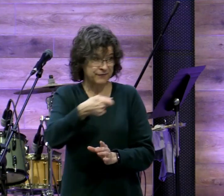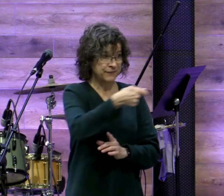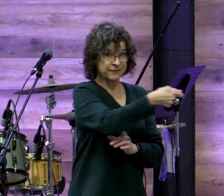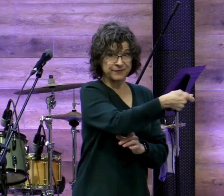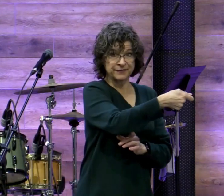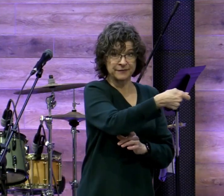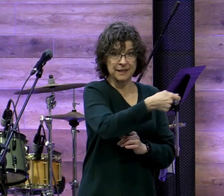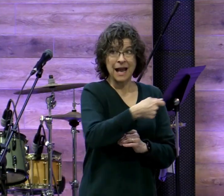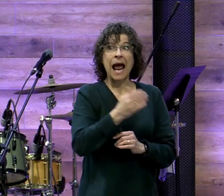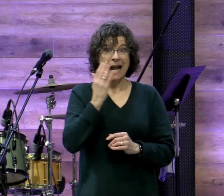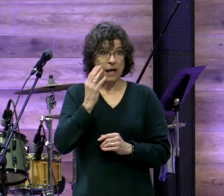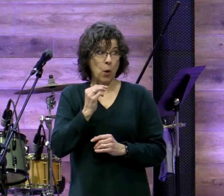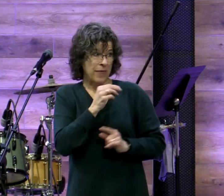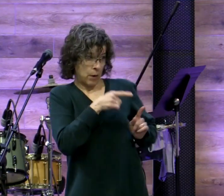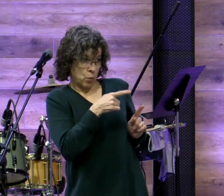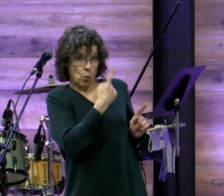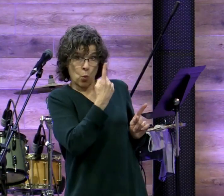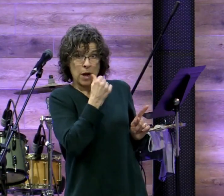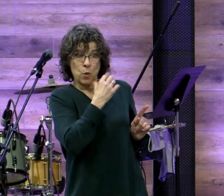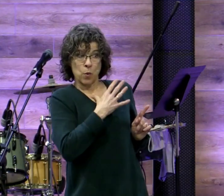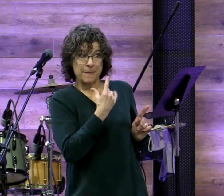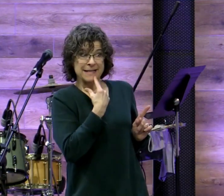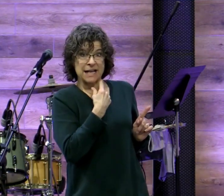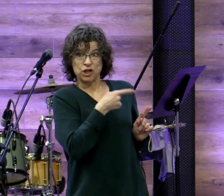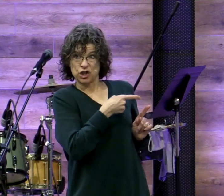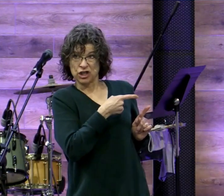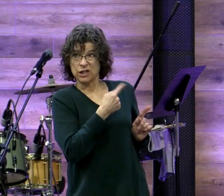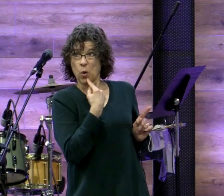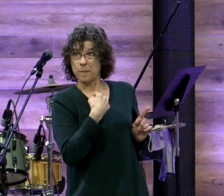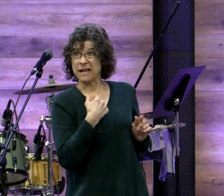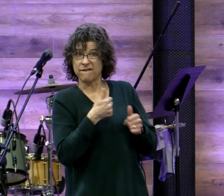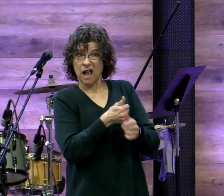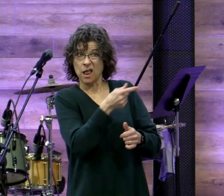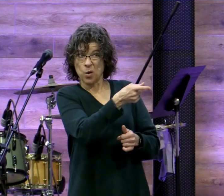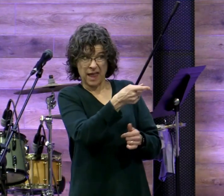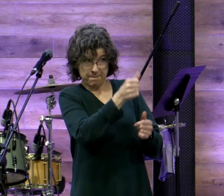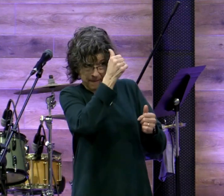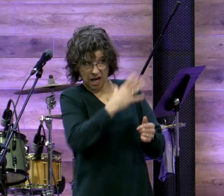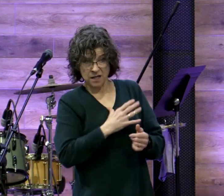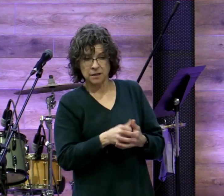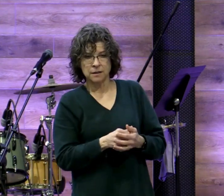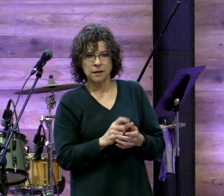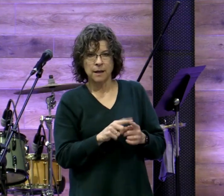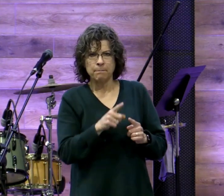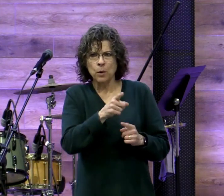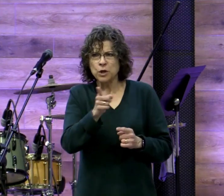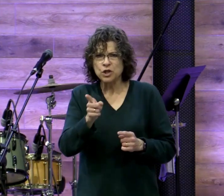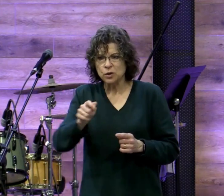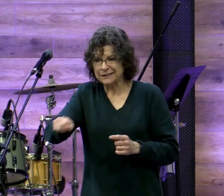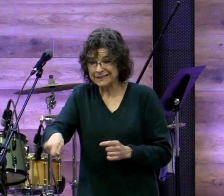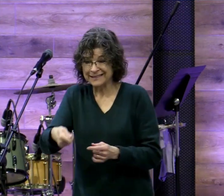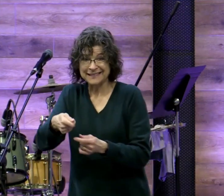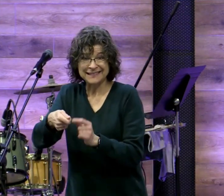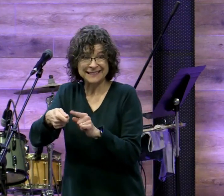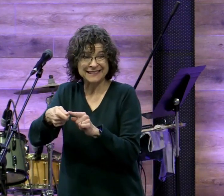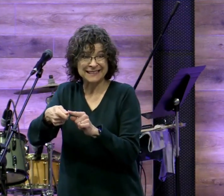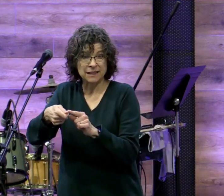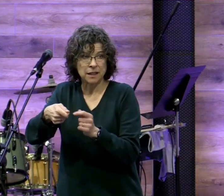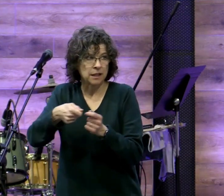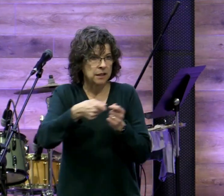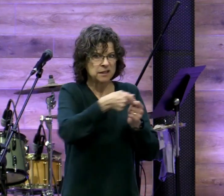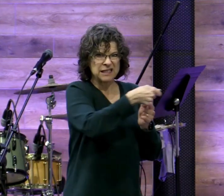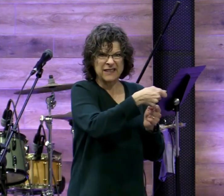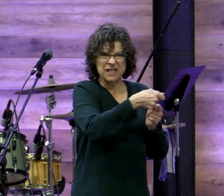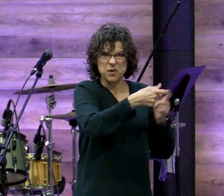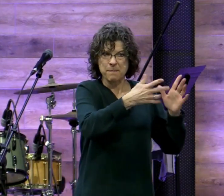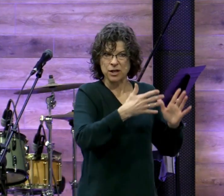said, do whatever he did, and so there's like a little bit of deniability there for you. But would you scoop that water? It doesn't tell us when the water